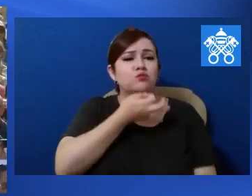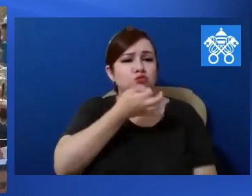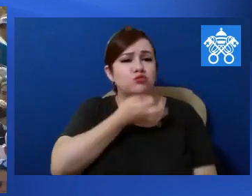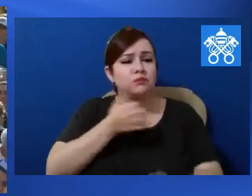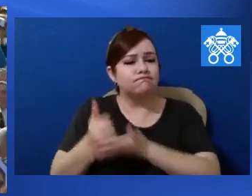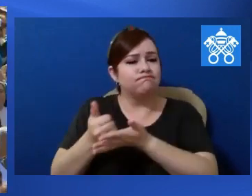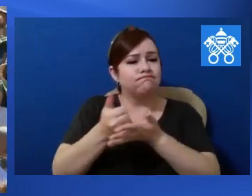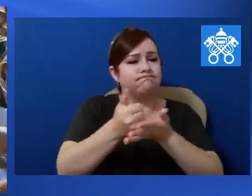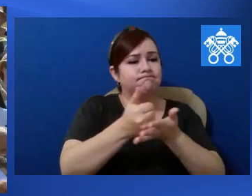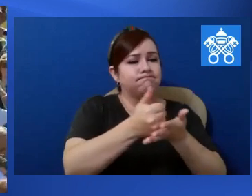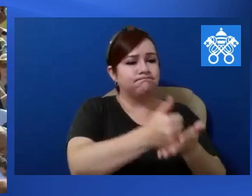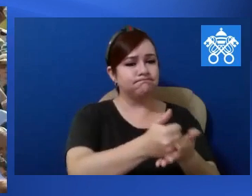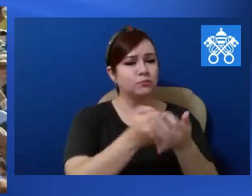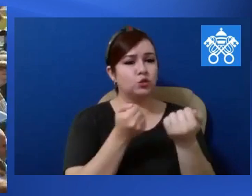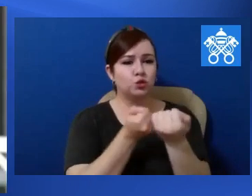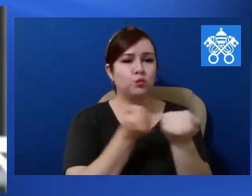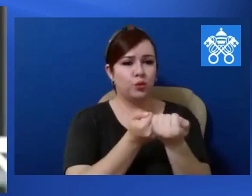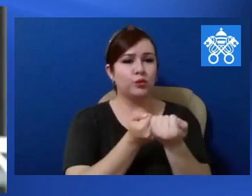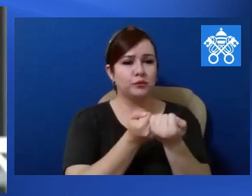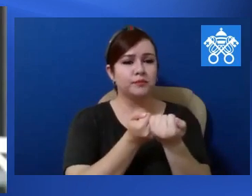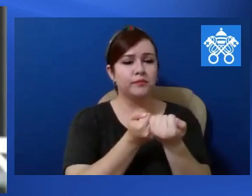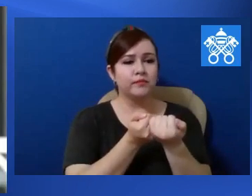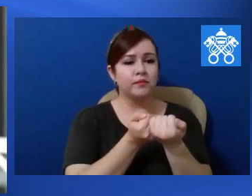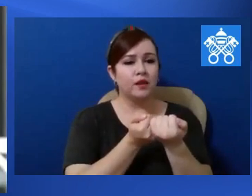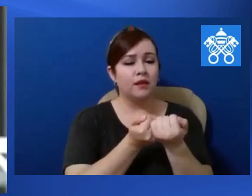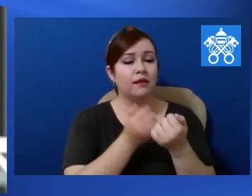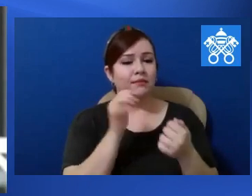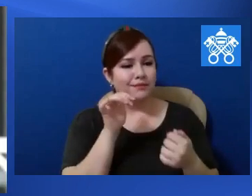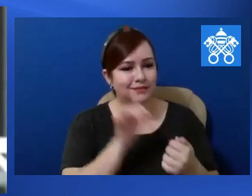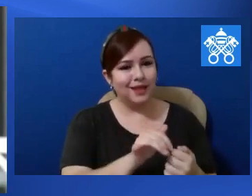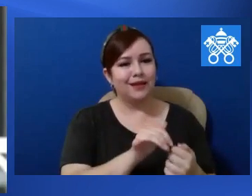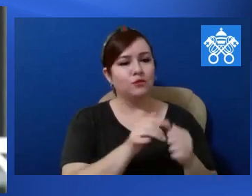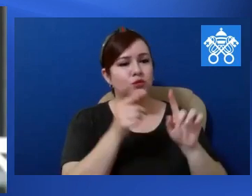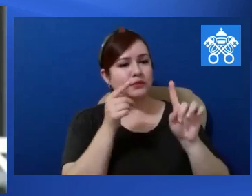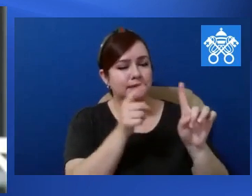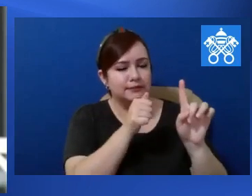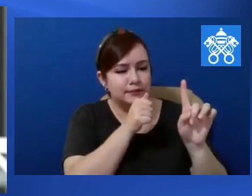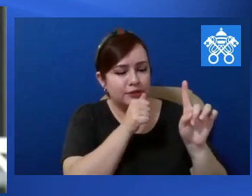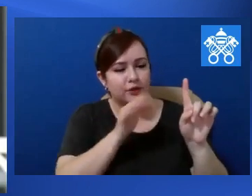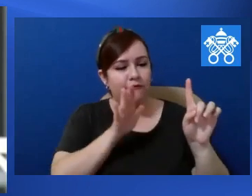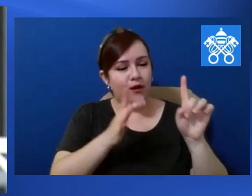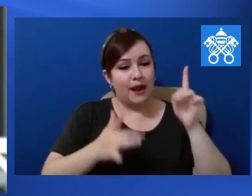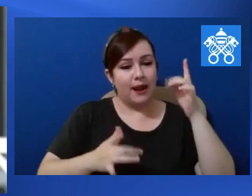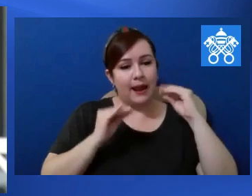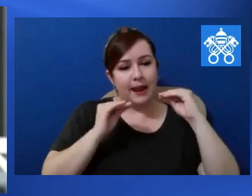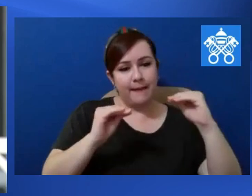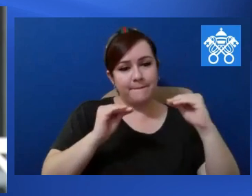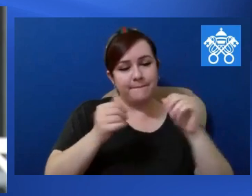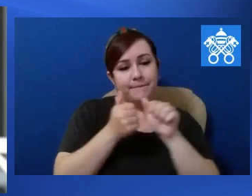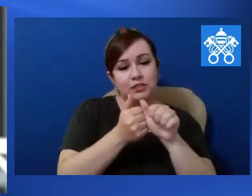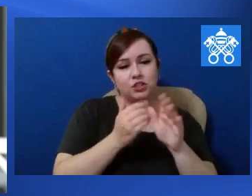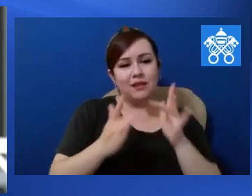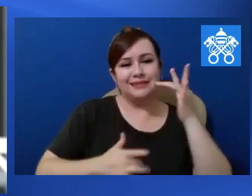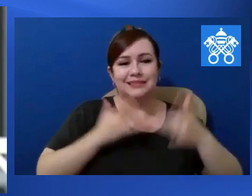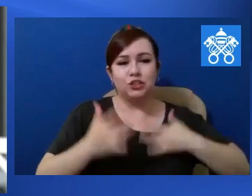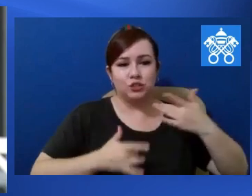would soon answer her cry and surround her with His grace. This was the secret of her apostolic